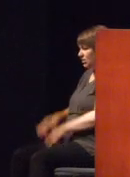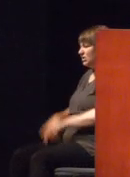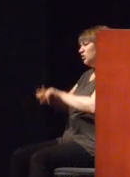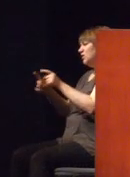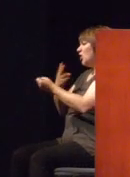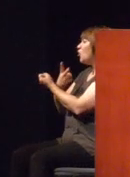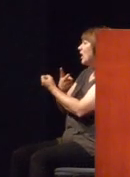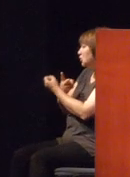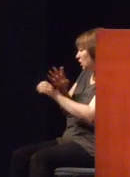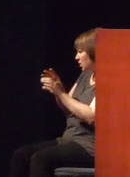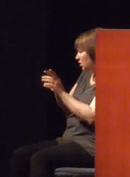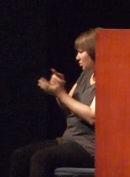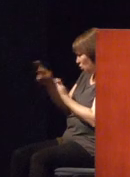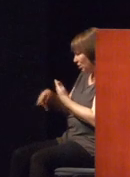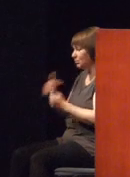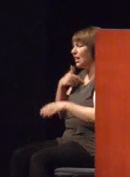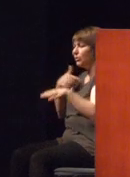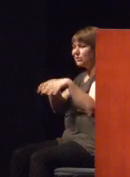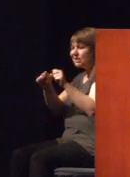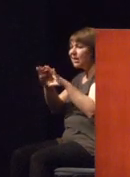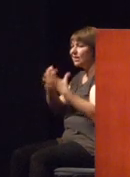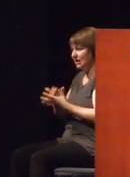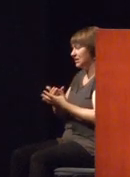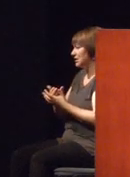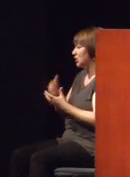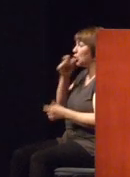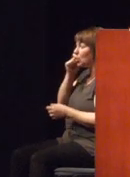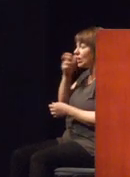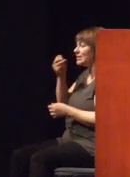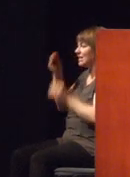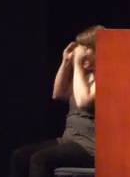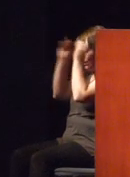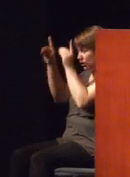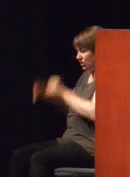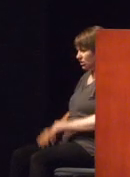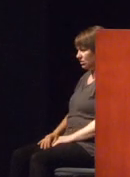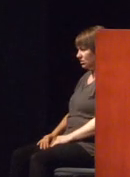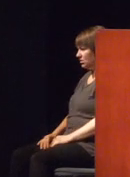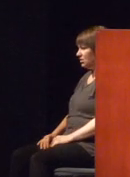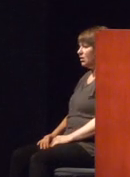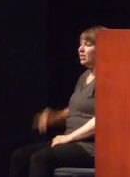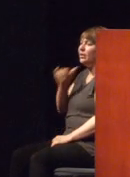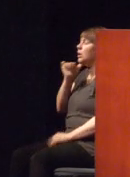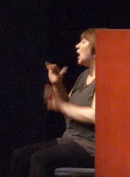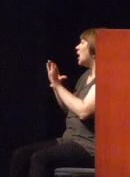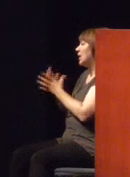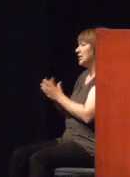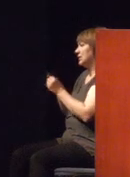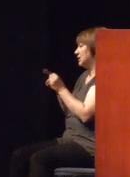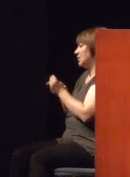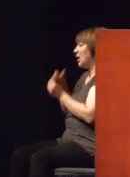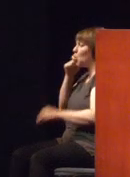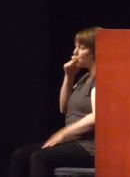education, I would take classes on race and education, and they were not classes on race at large. They were classes